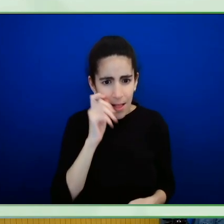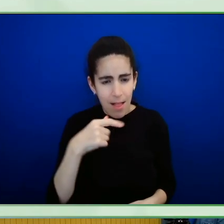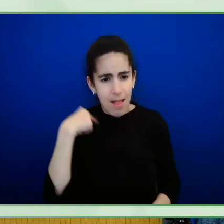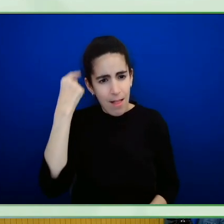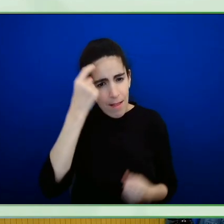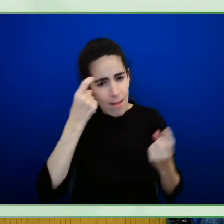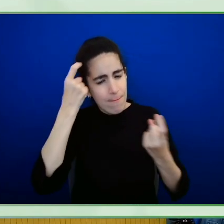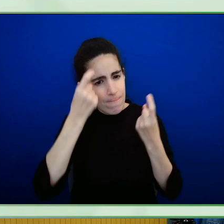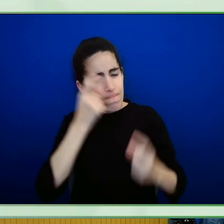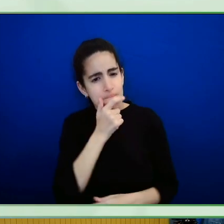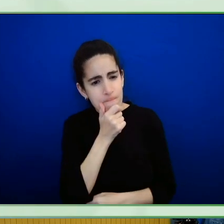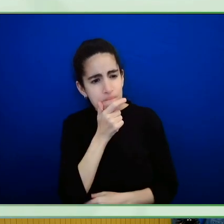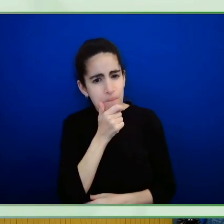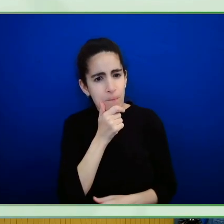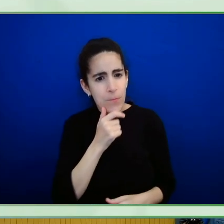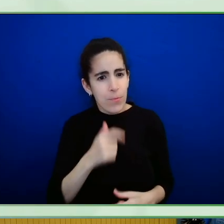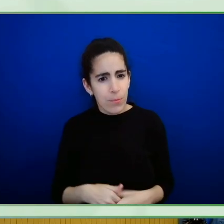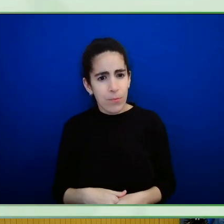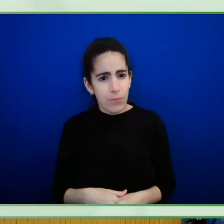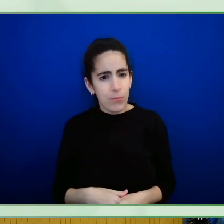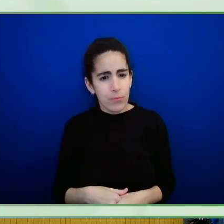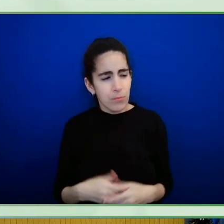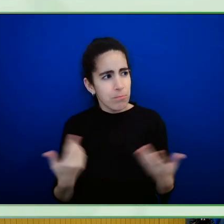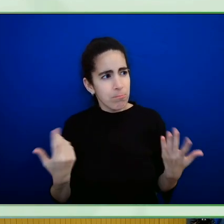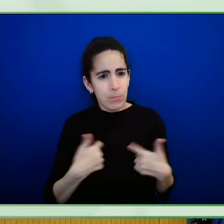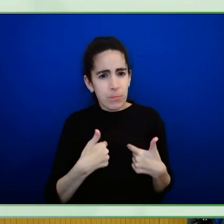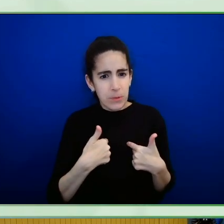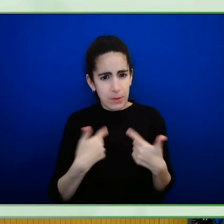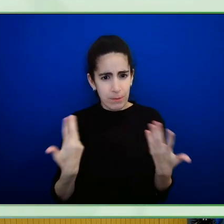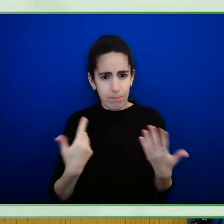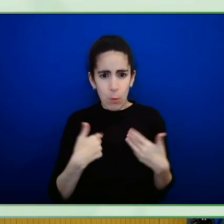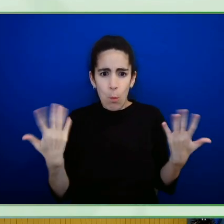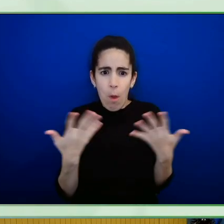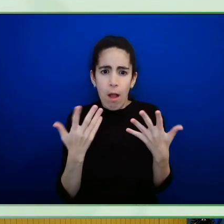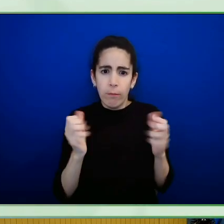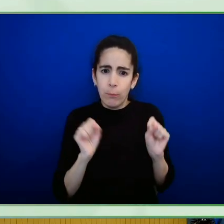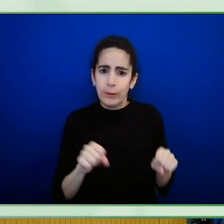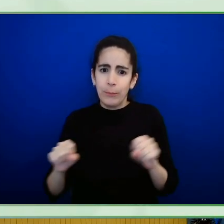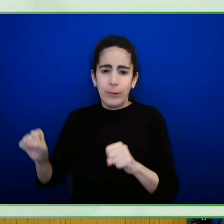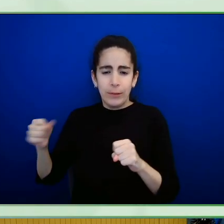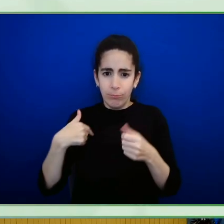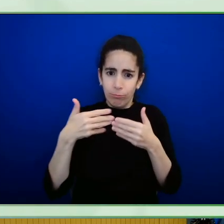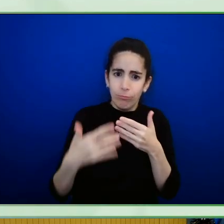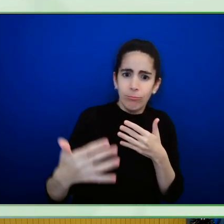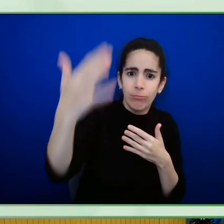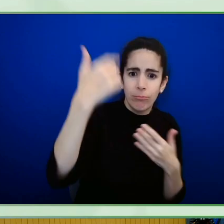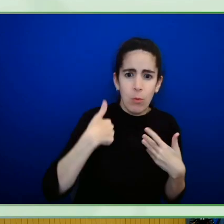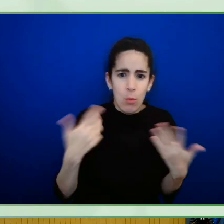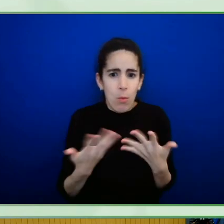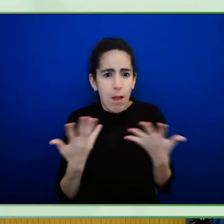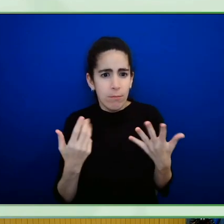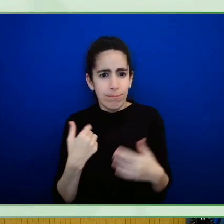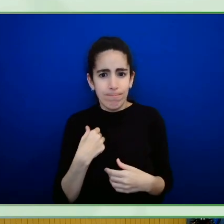what possibilities are there to be executed, but we really can't do it because